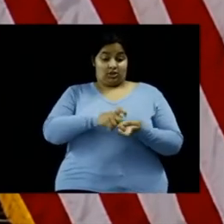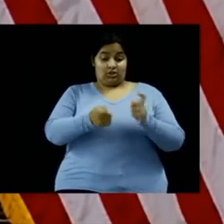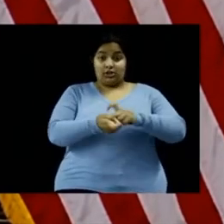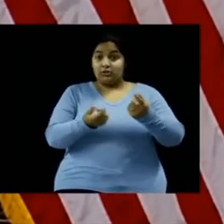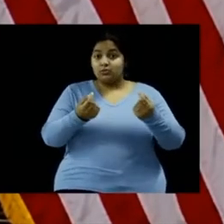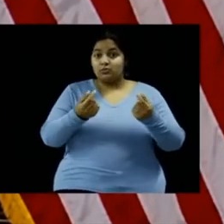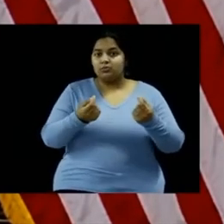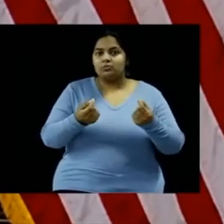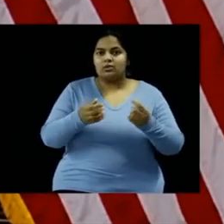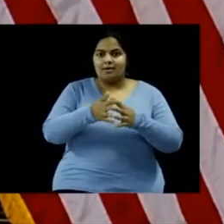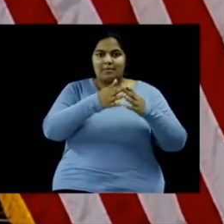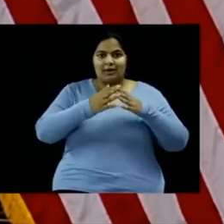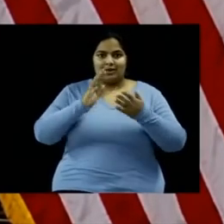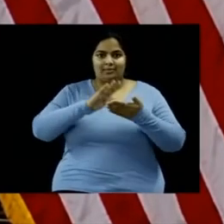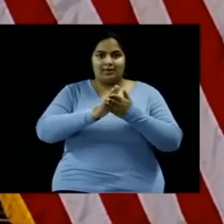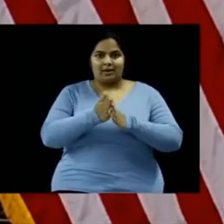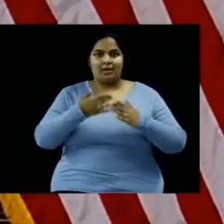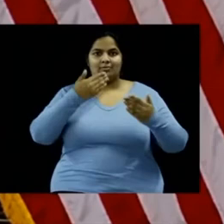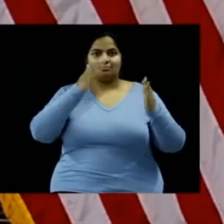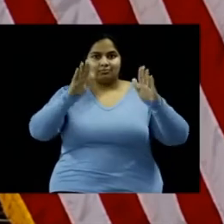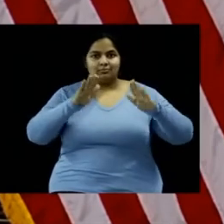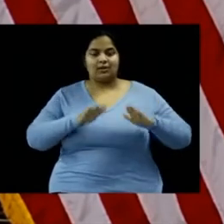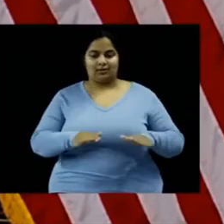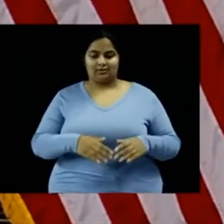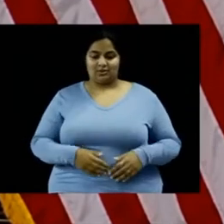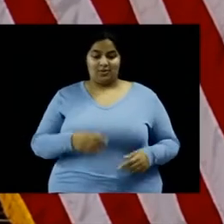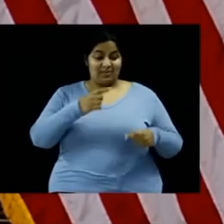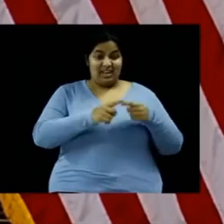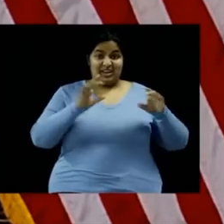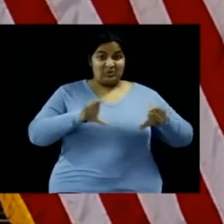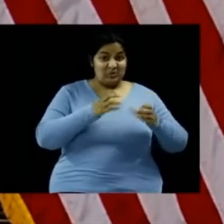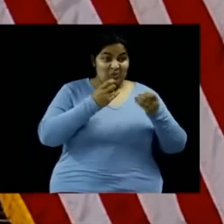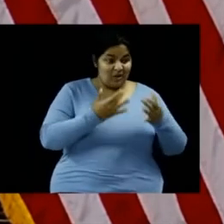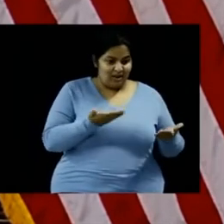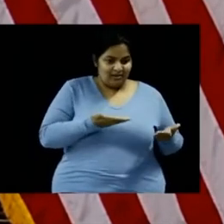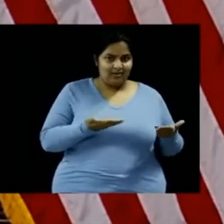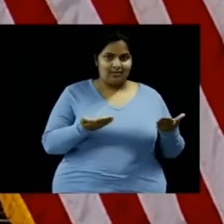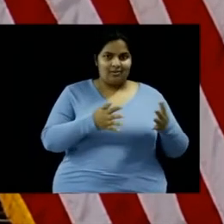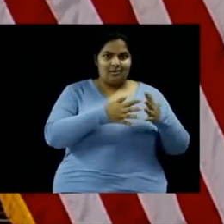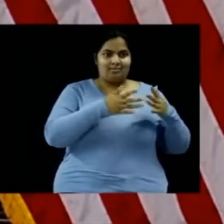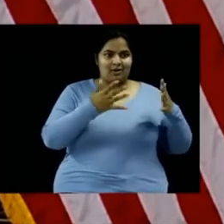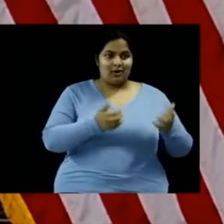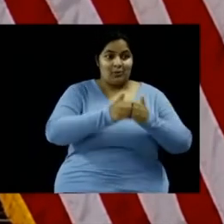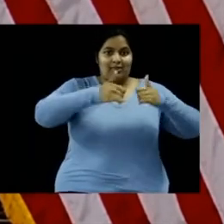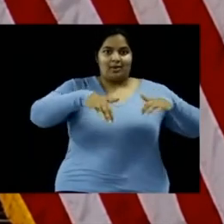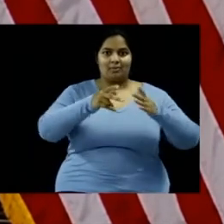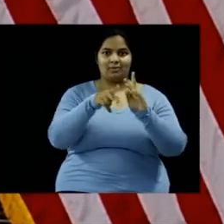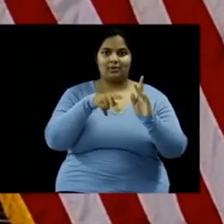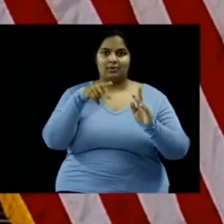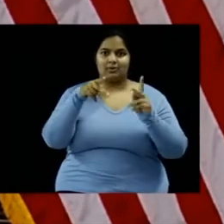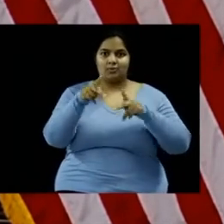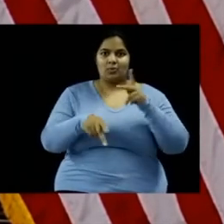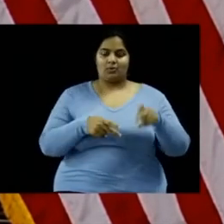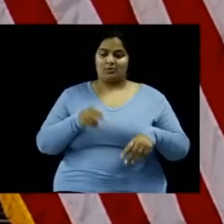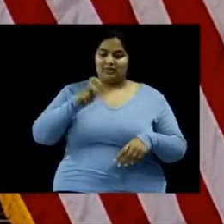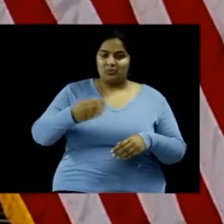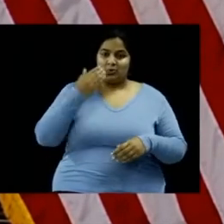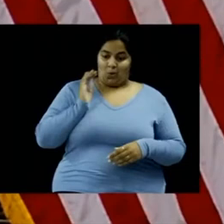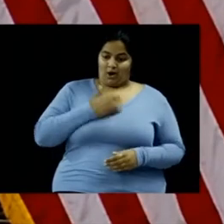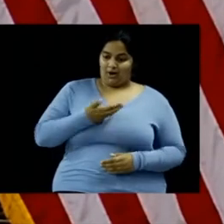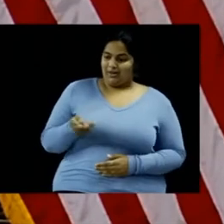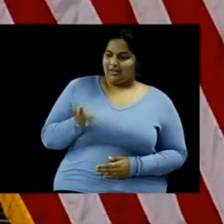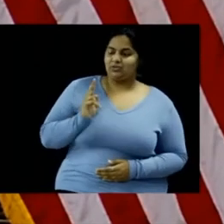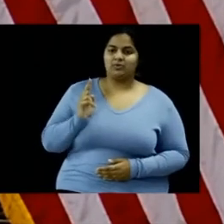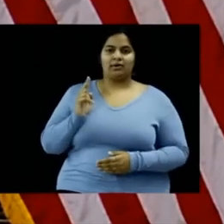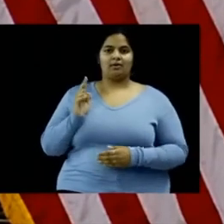America's goodness. We cannot do much without our people. We cannot do much without recognizing the history of our people coming